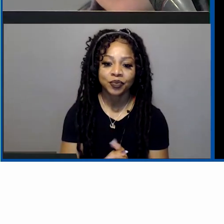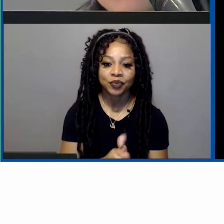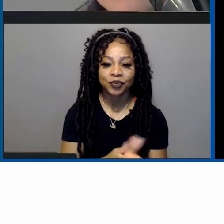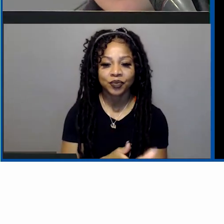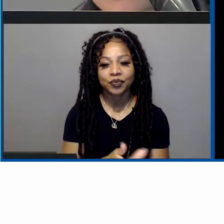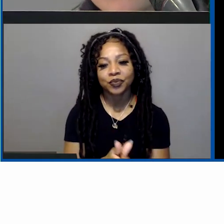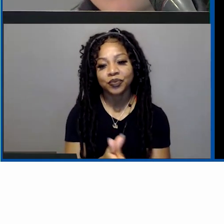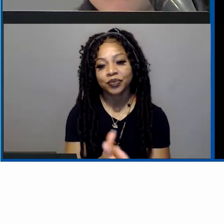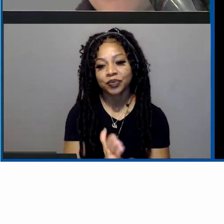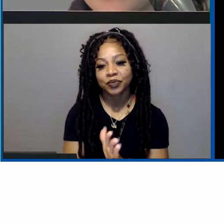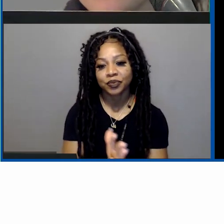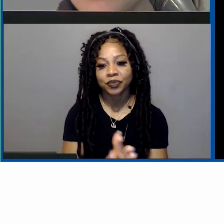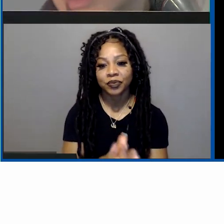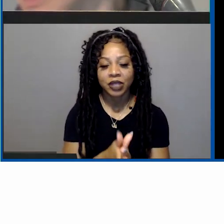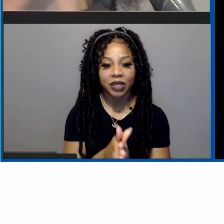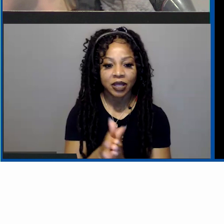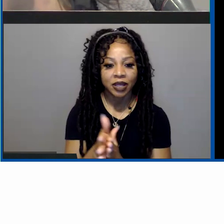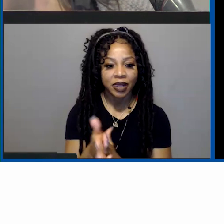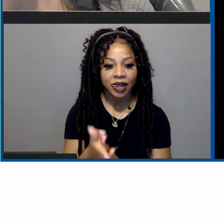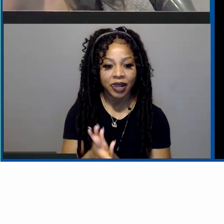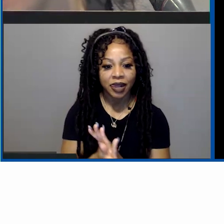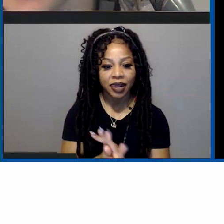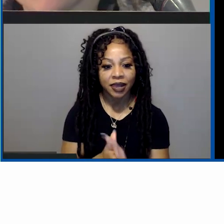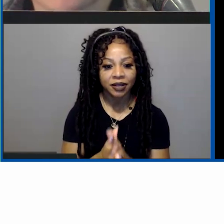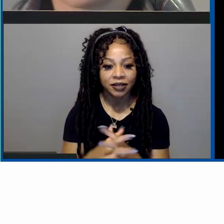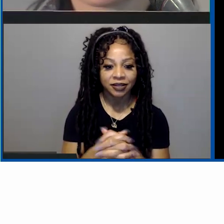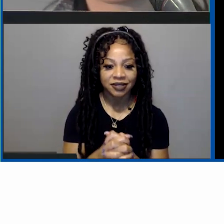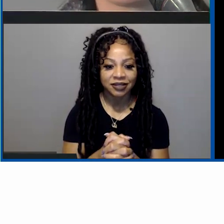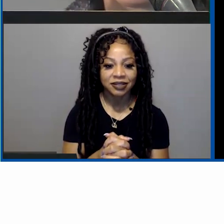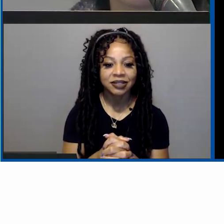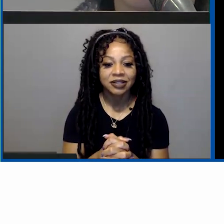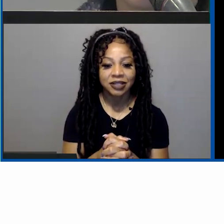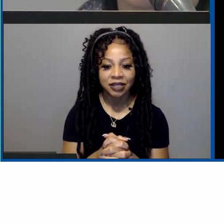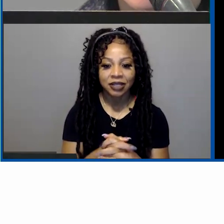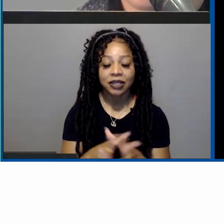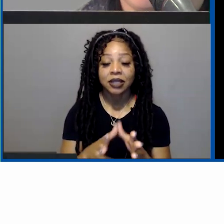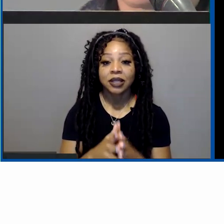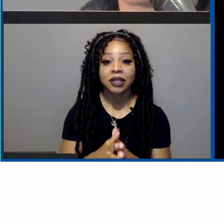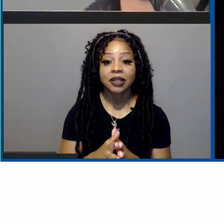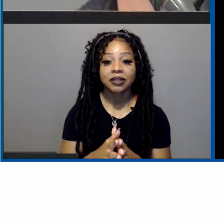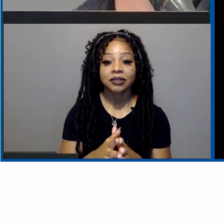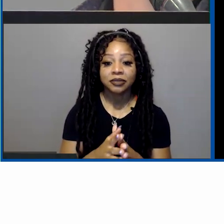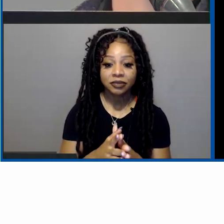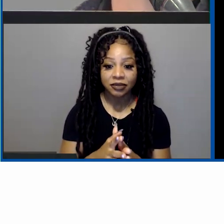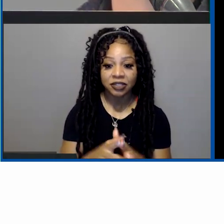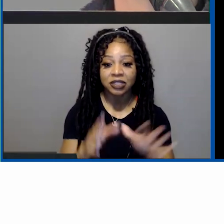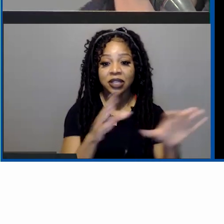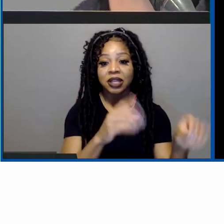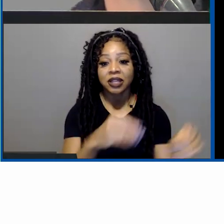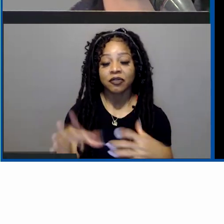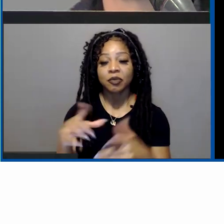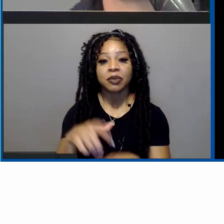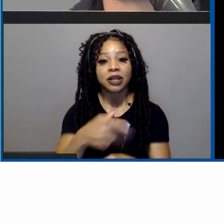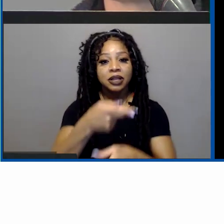I'm running, no, I still have time. So leaving home and child welfare, we have a question.